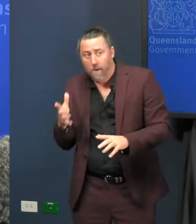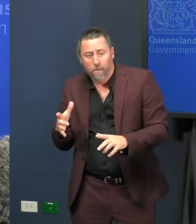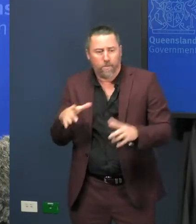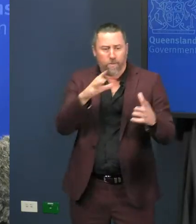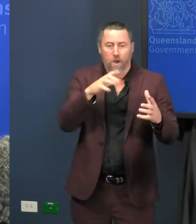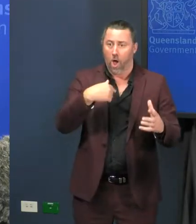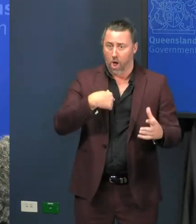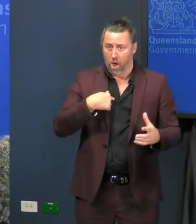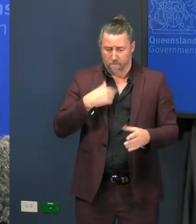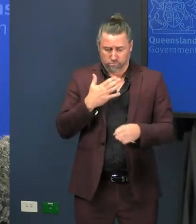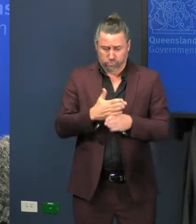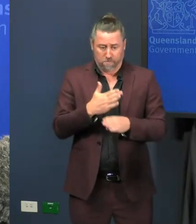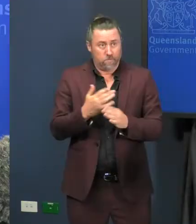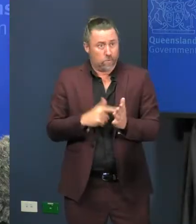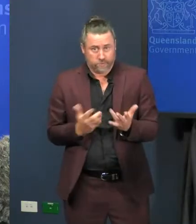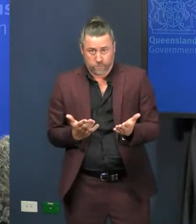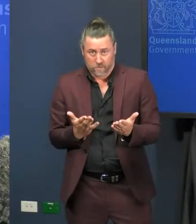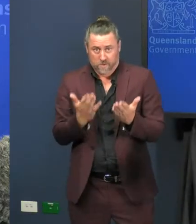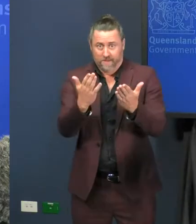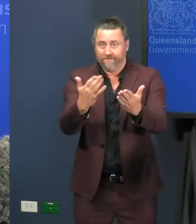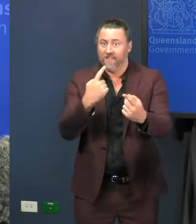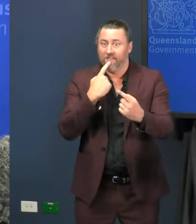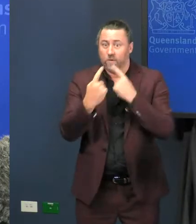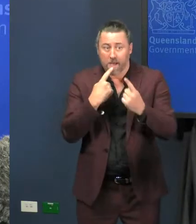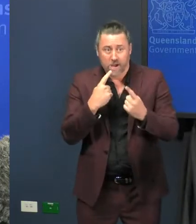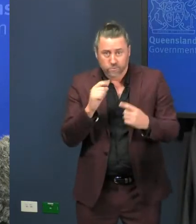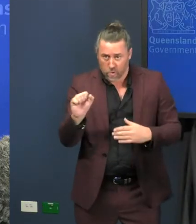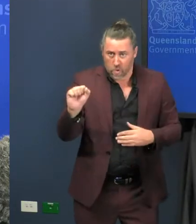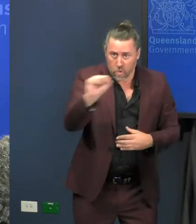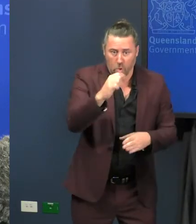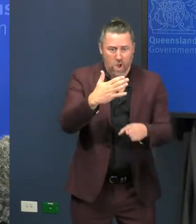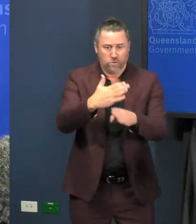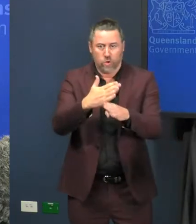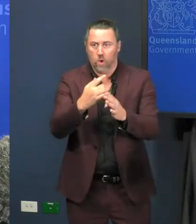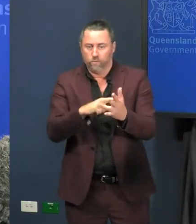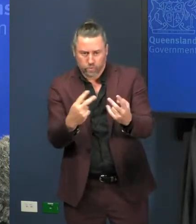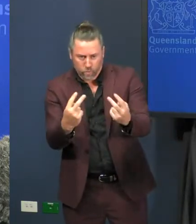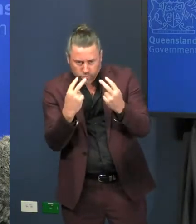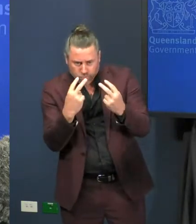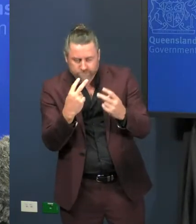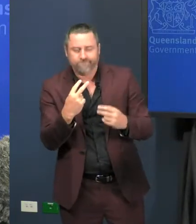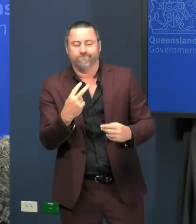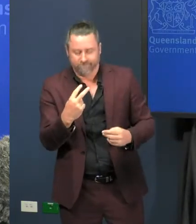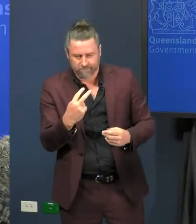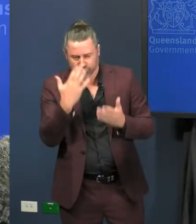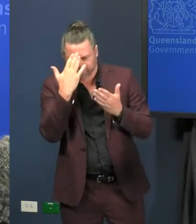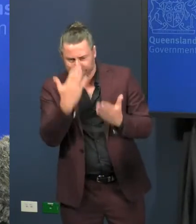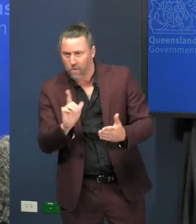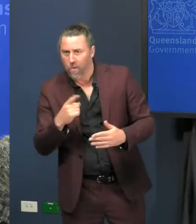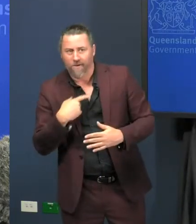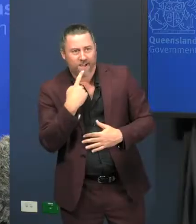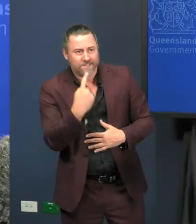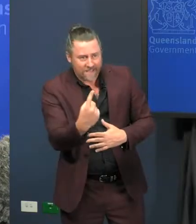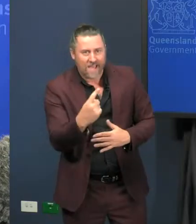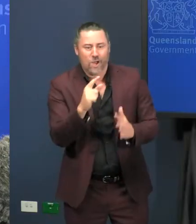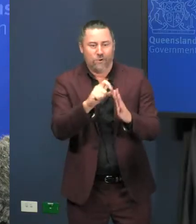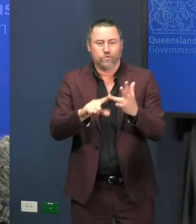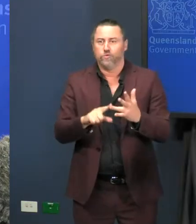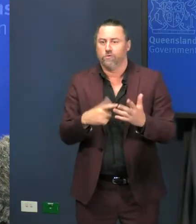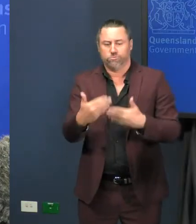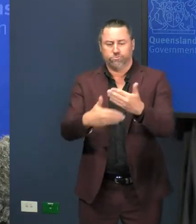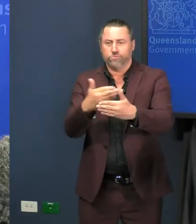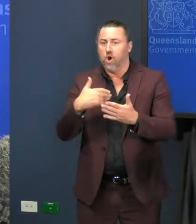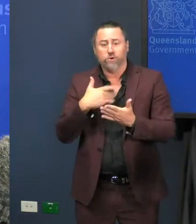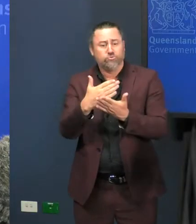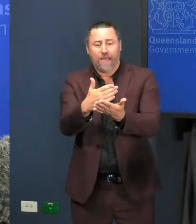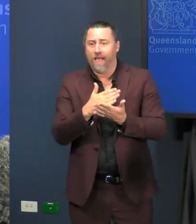worse, and we're doing the same. And I think that's why it's important today that we showed Queenslanders what we're doing, so that they